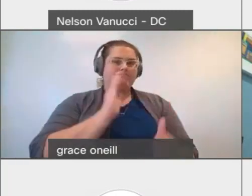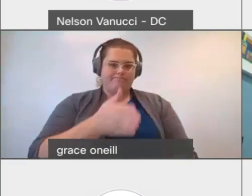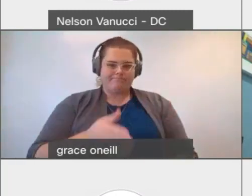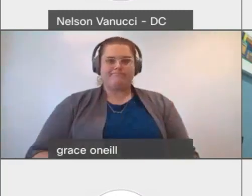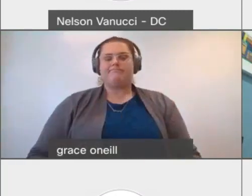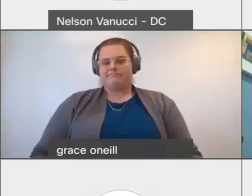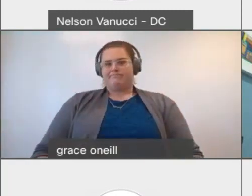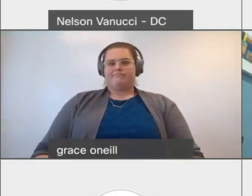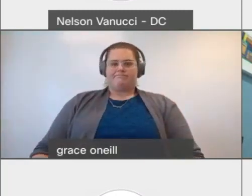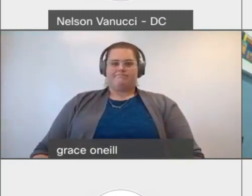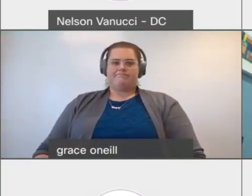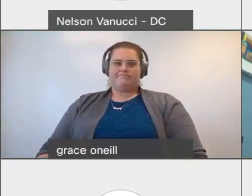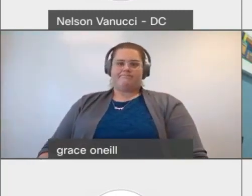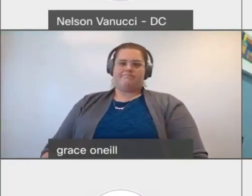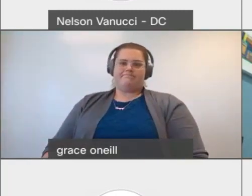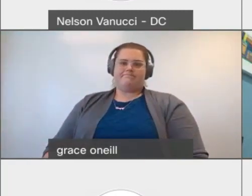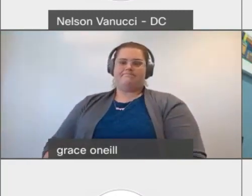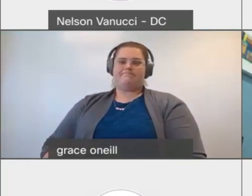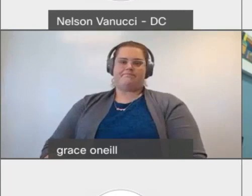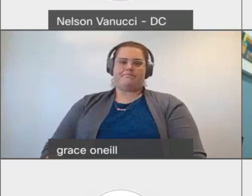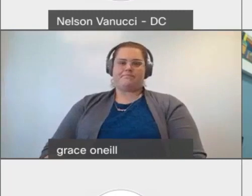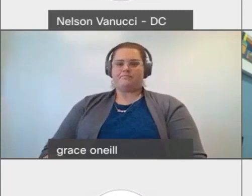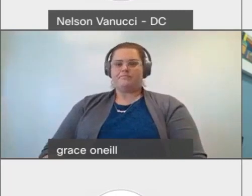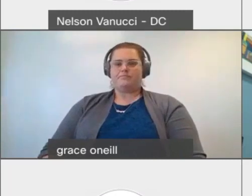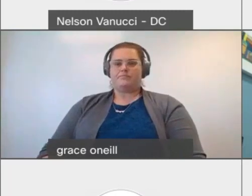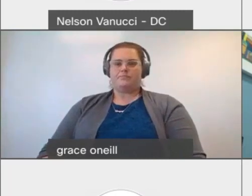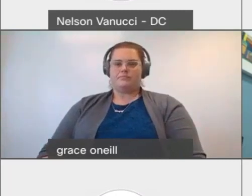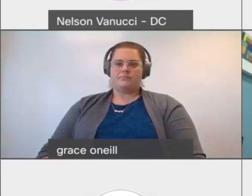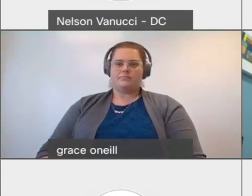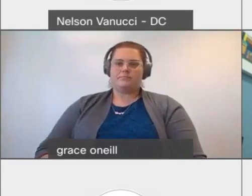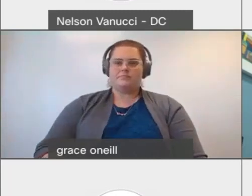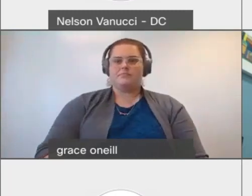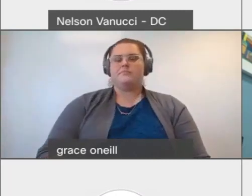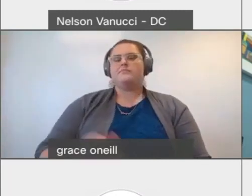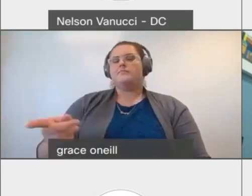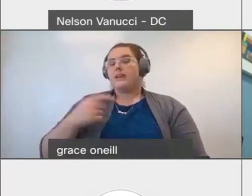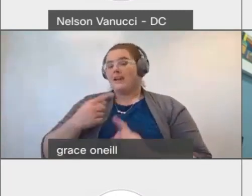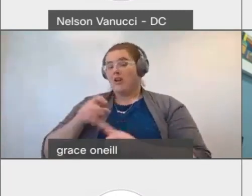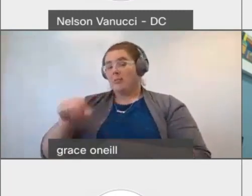So from another provider, I agree, Danielle, our organization is struggling to hire